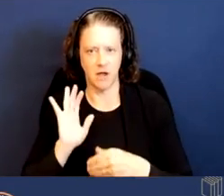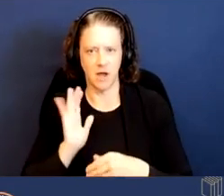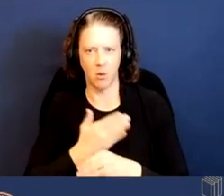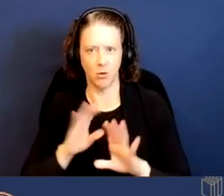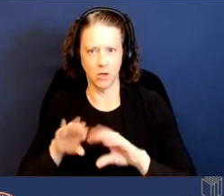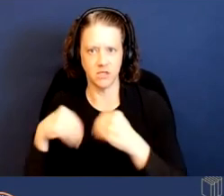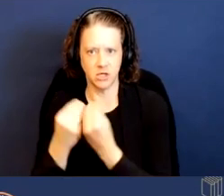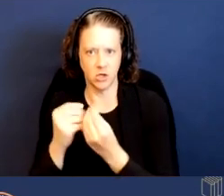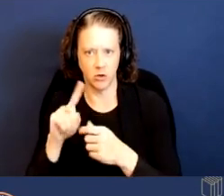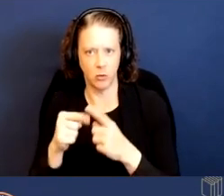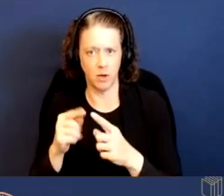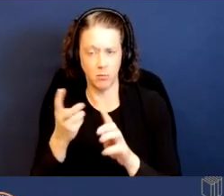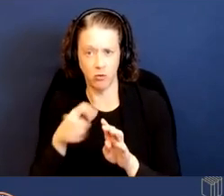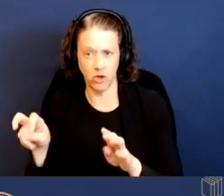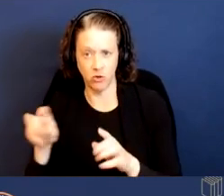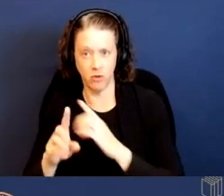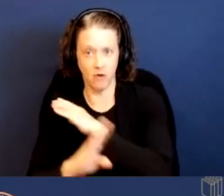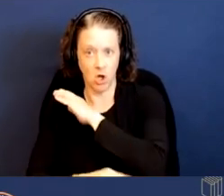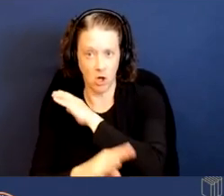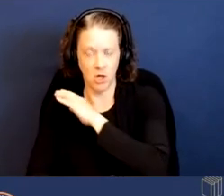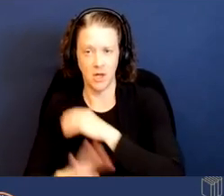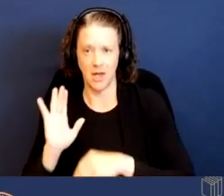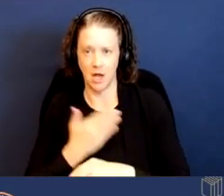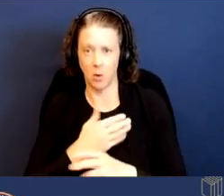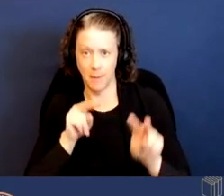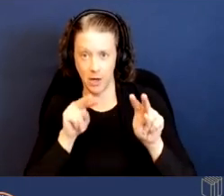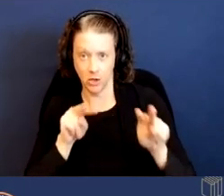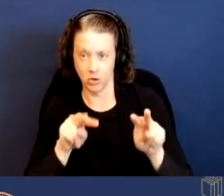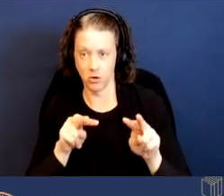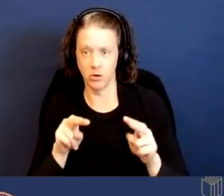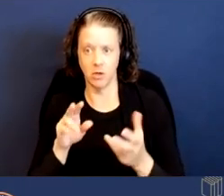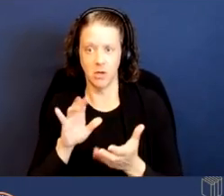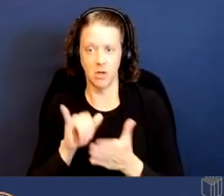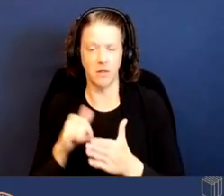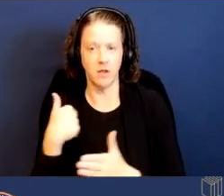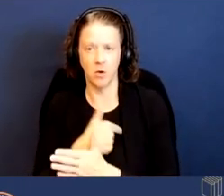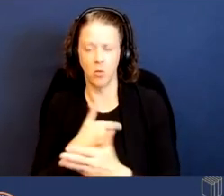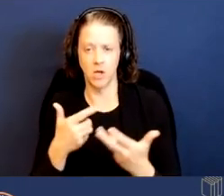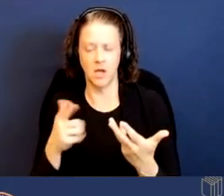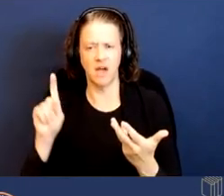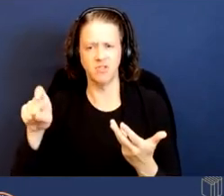Our monitoring is which we're having to